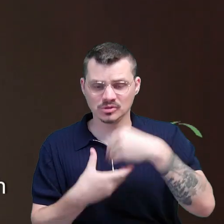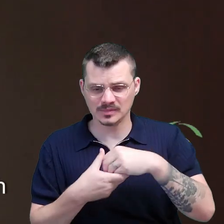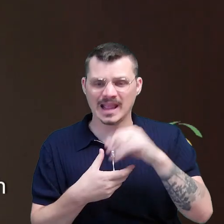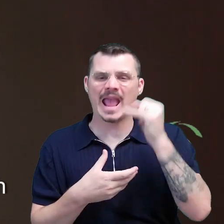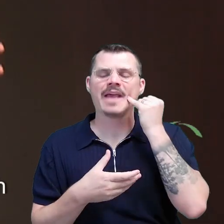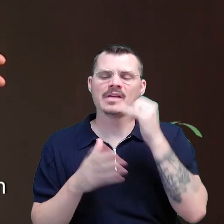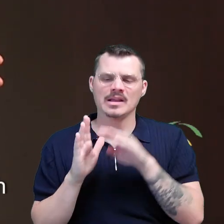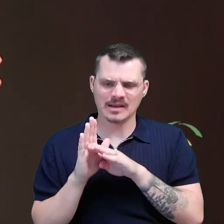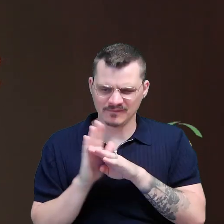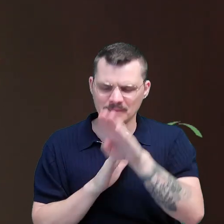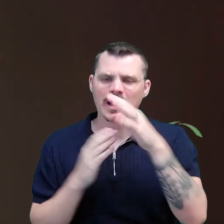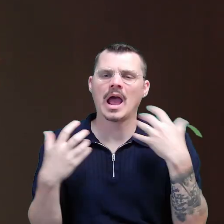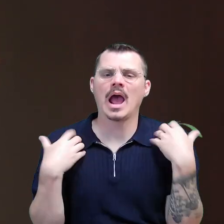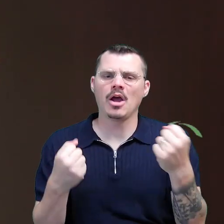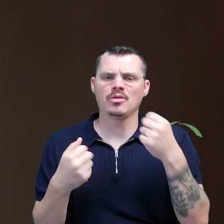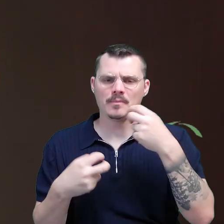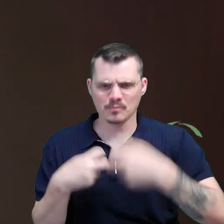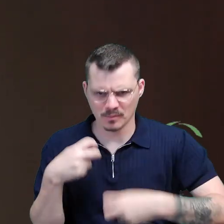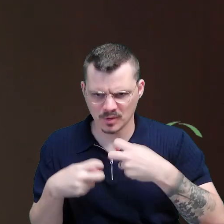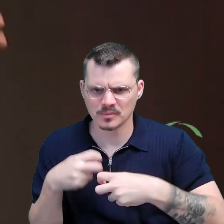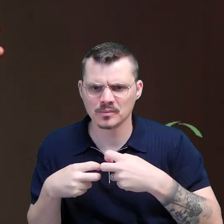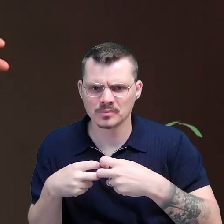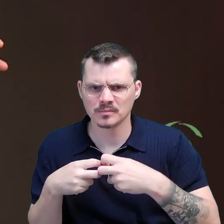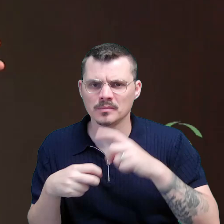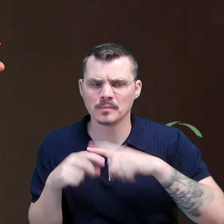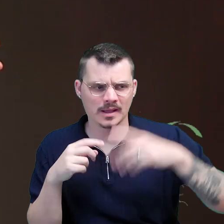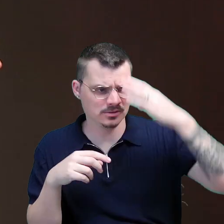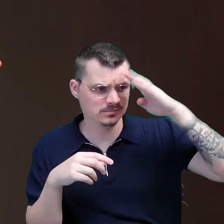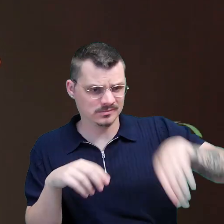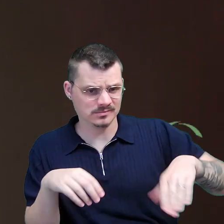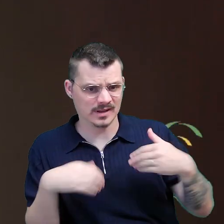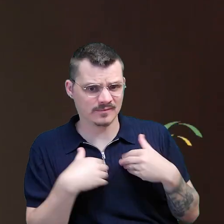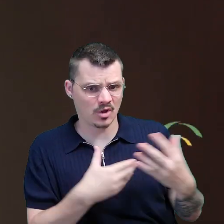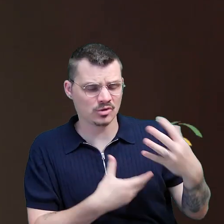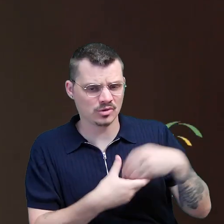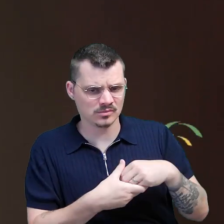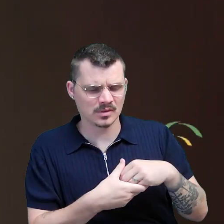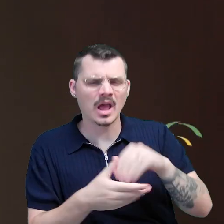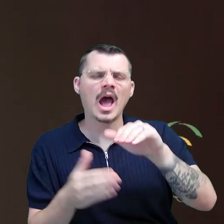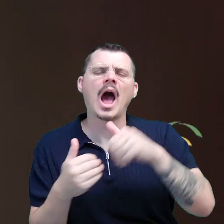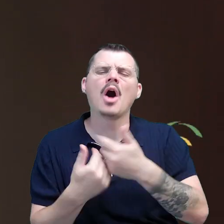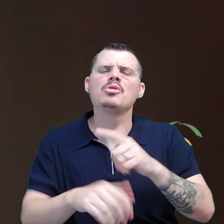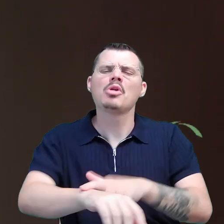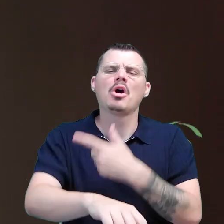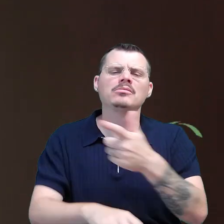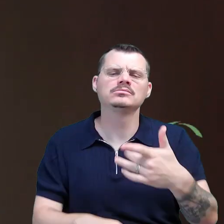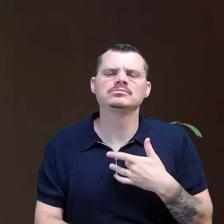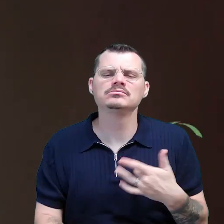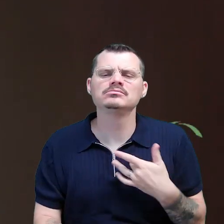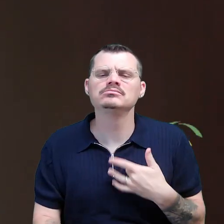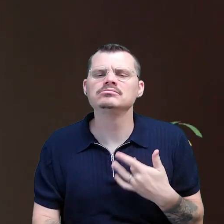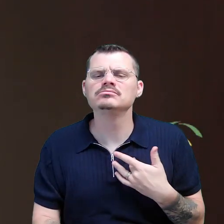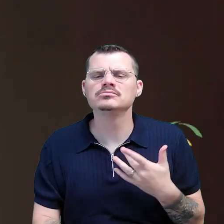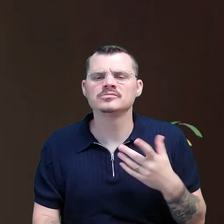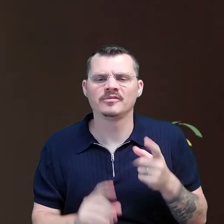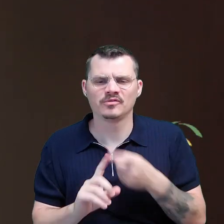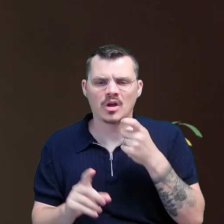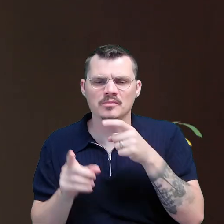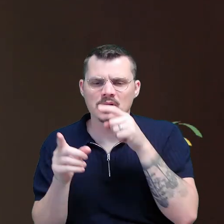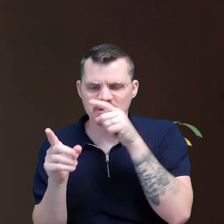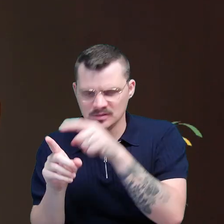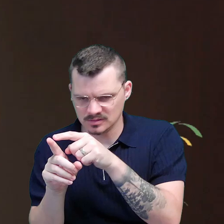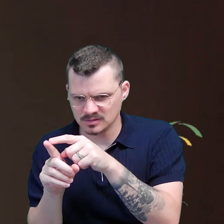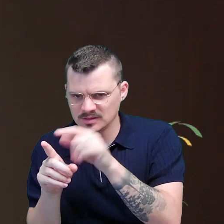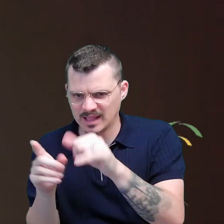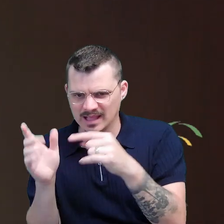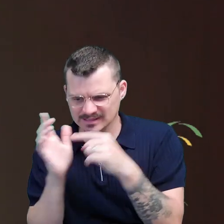developed a symptom of a health problem, but they were known to have autism? How long did it take to go from